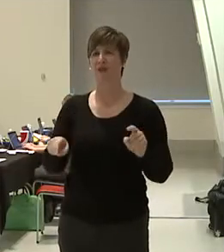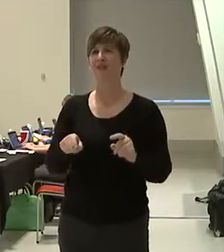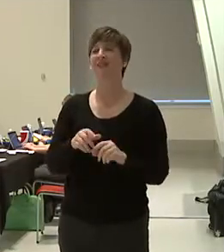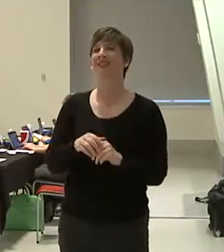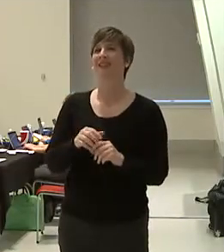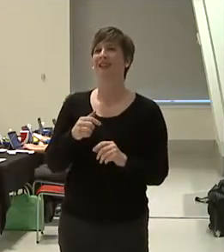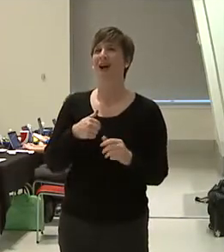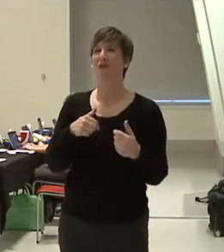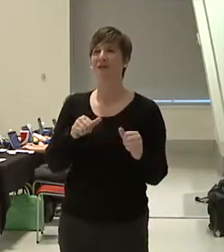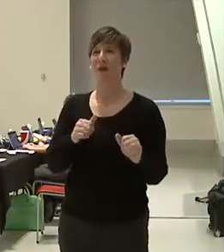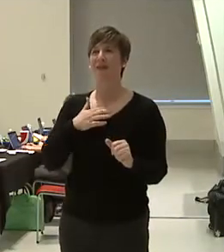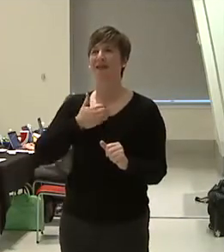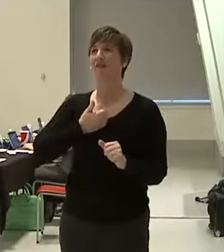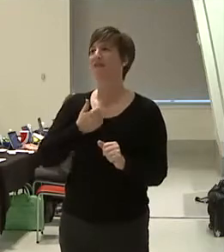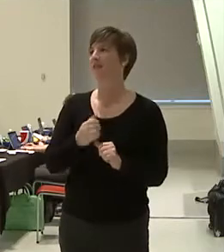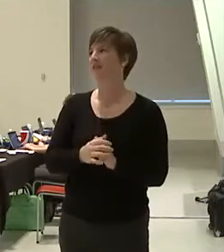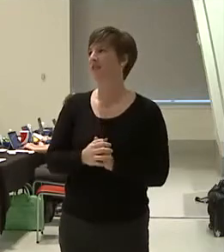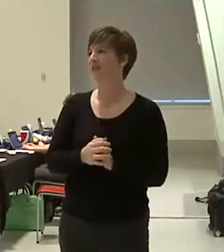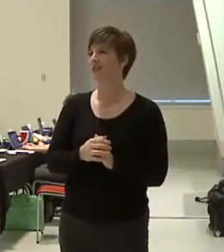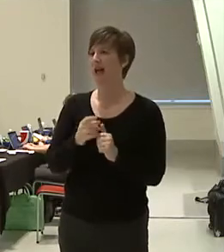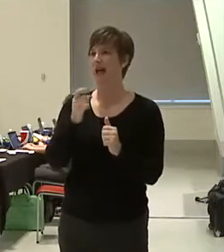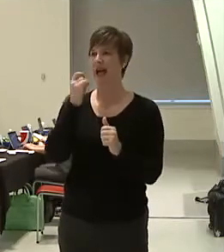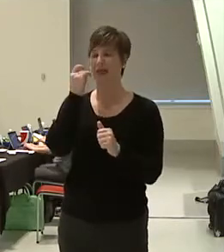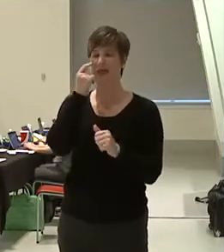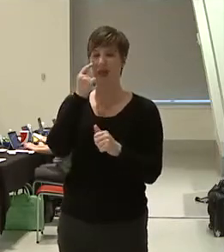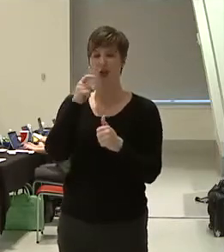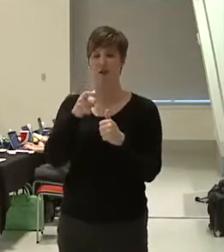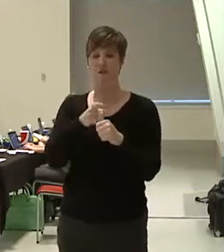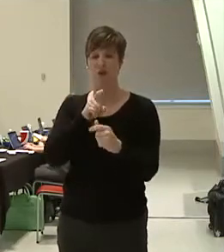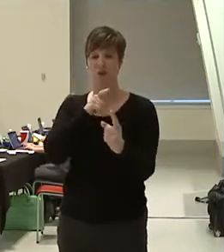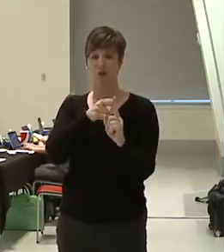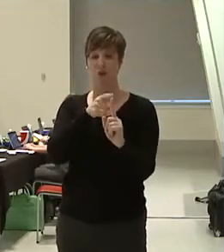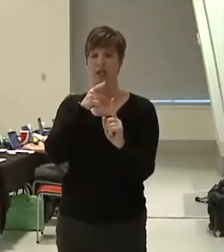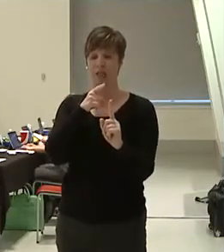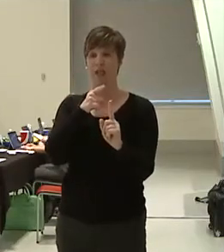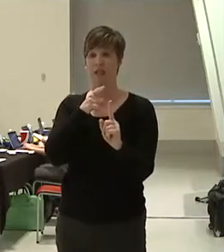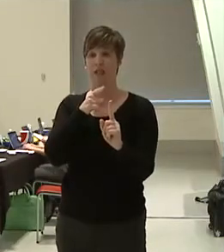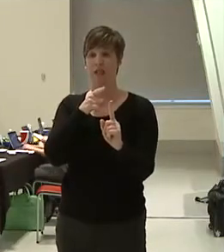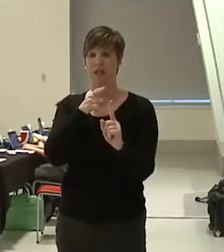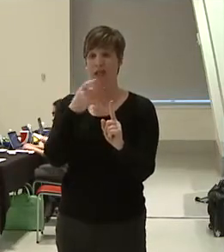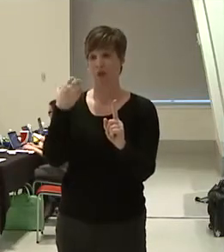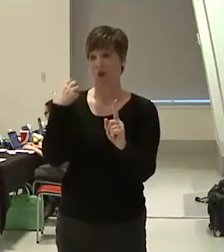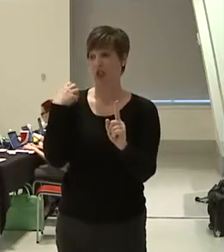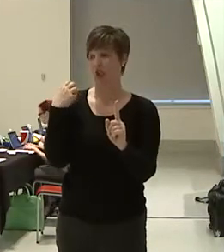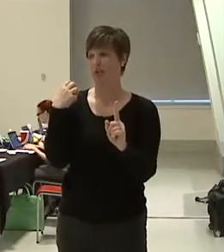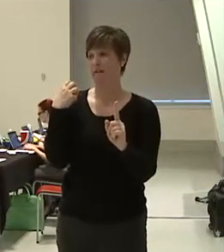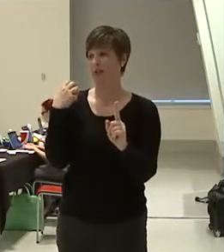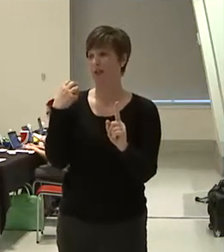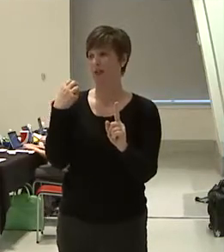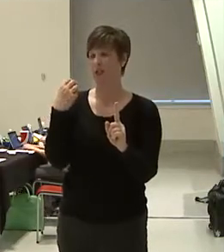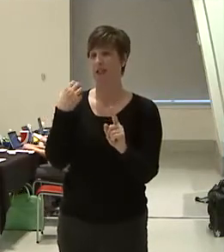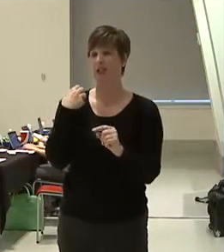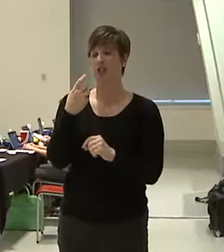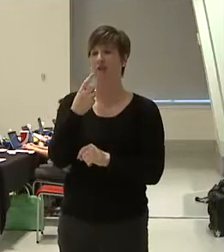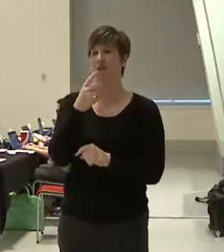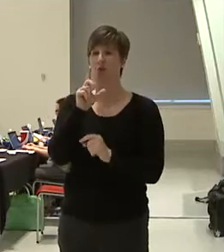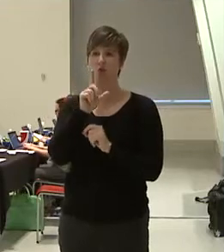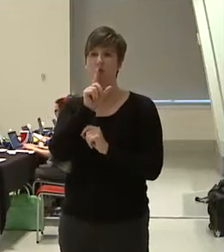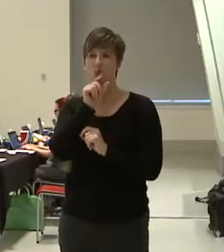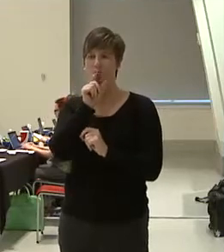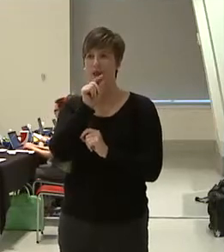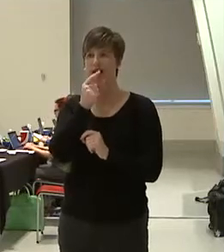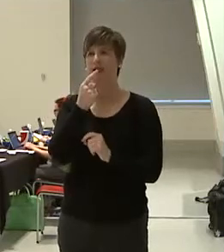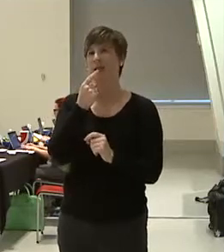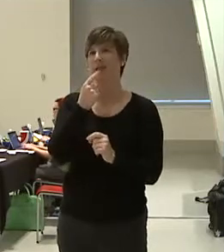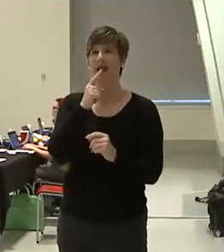if I may. I think to your first point, and to the chief, regarding the chief who tweeted somebody threw rocks